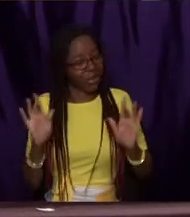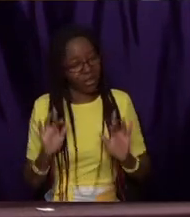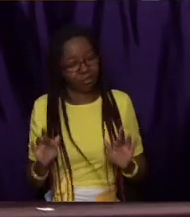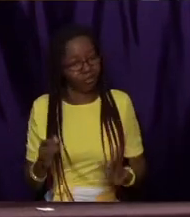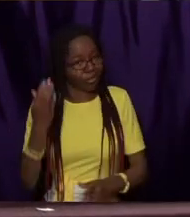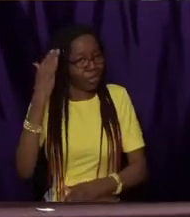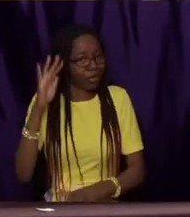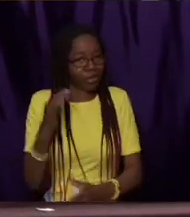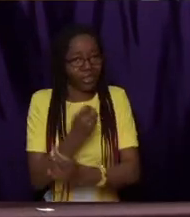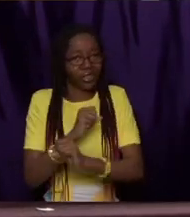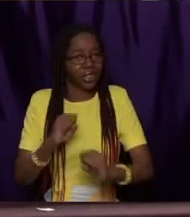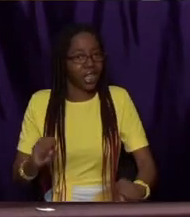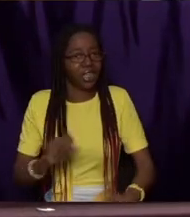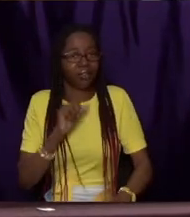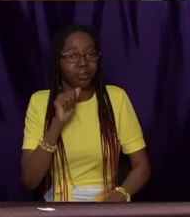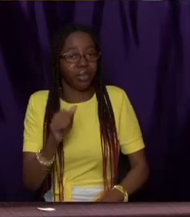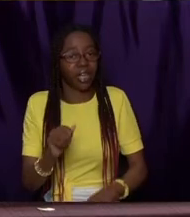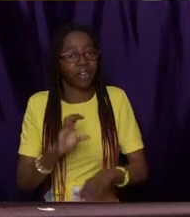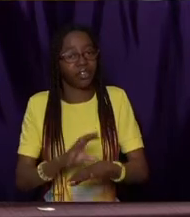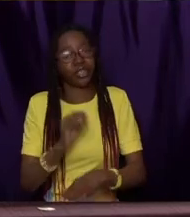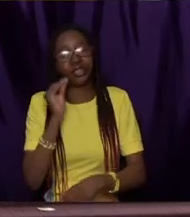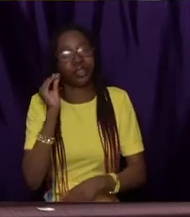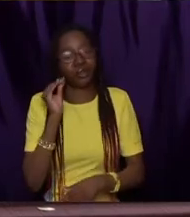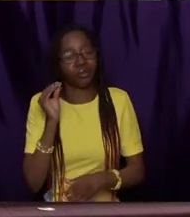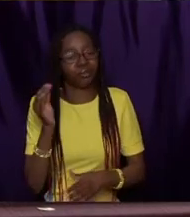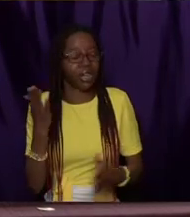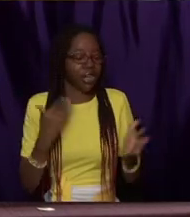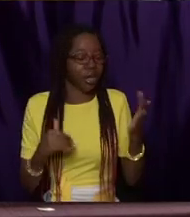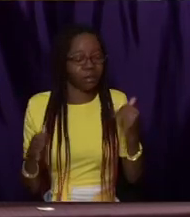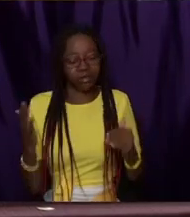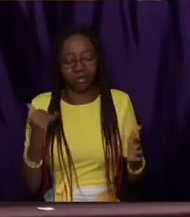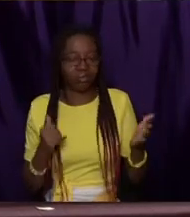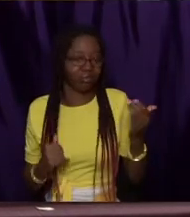you're not sure you're saved, you don't have a church home. Let's go.